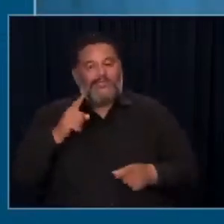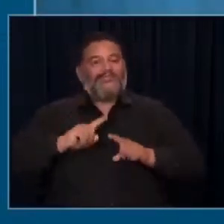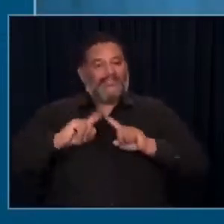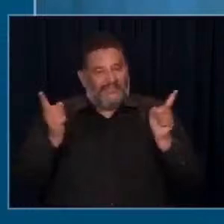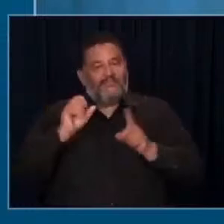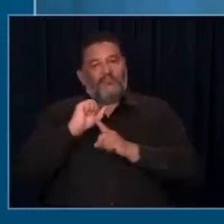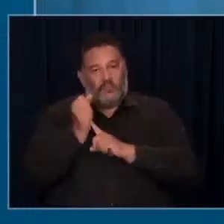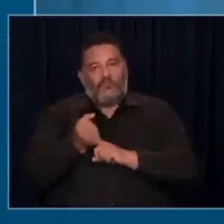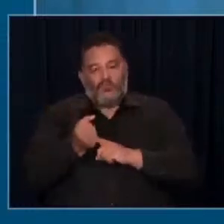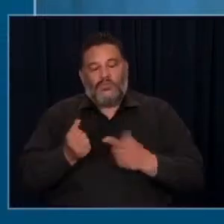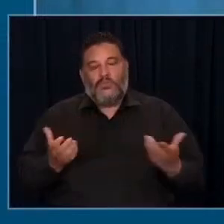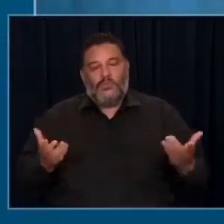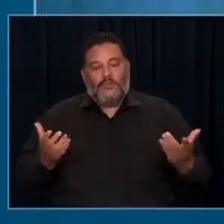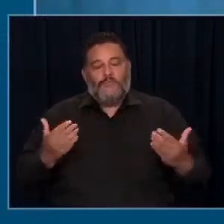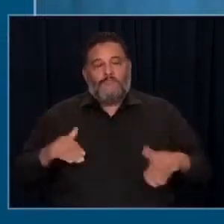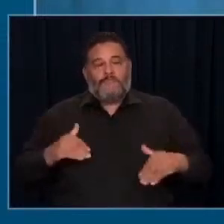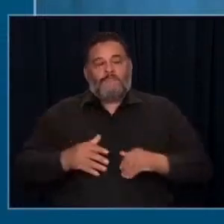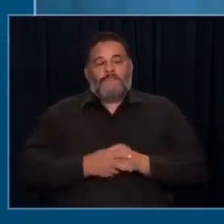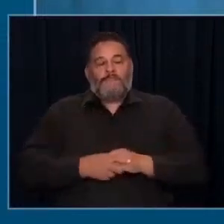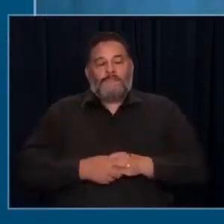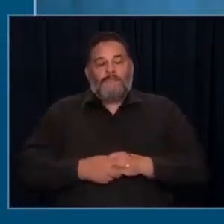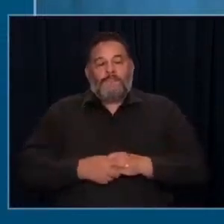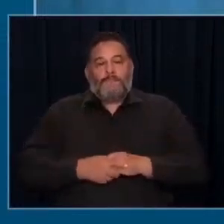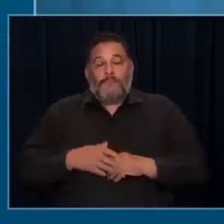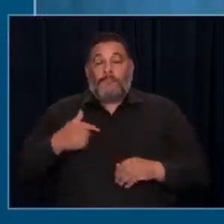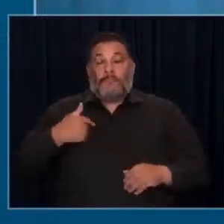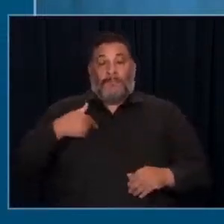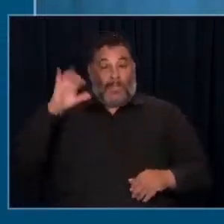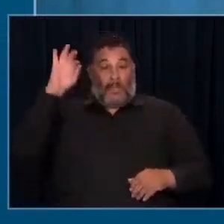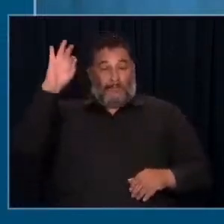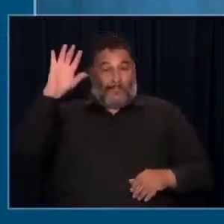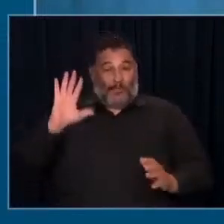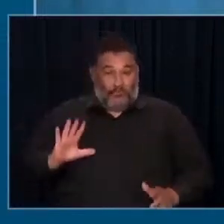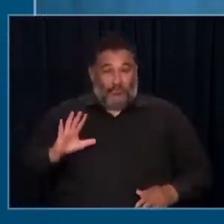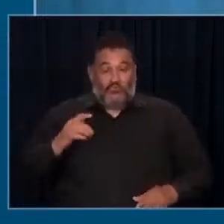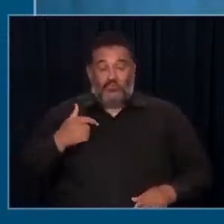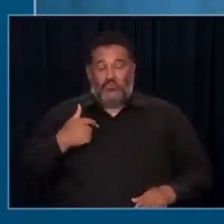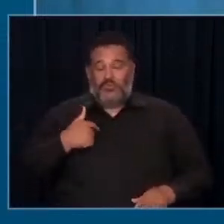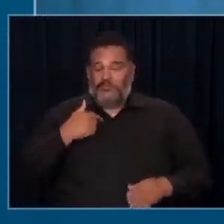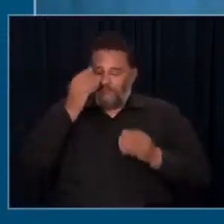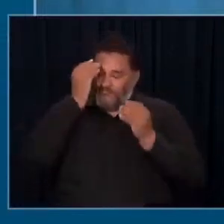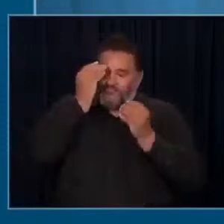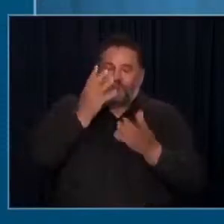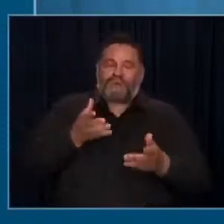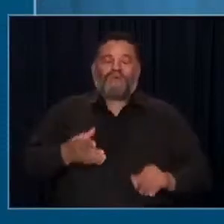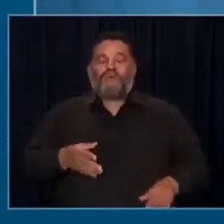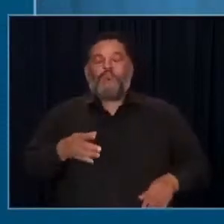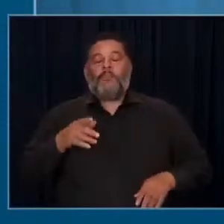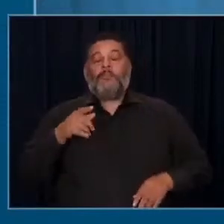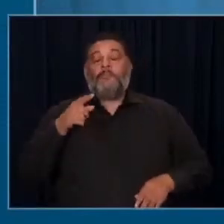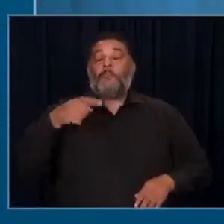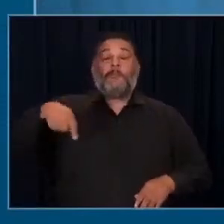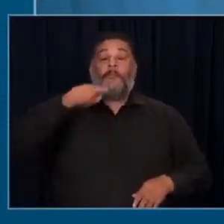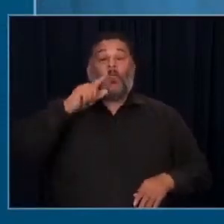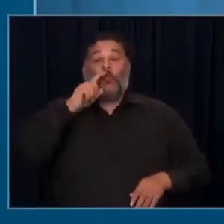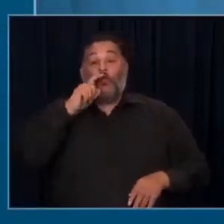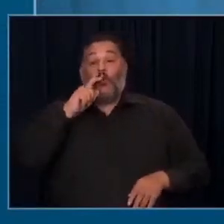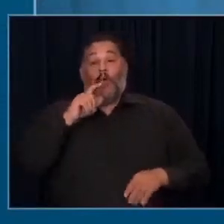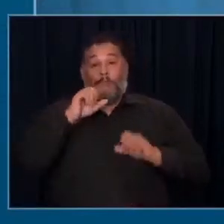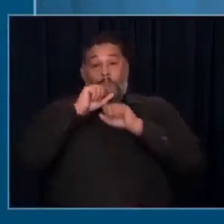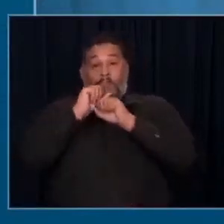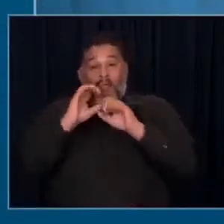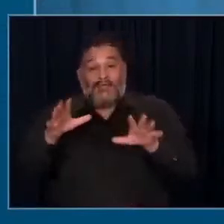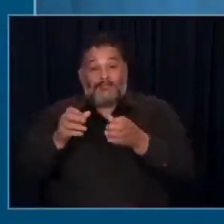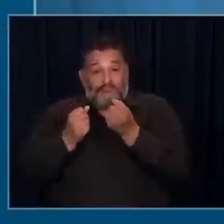situation in and of itself. As a pastor, I will tell you that those that bless Israel,